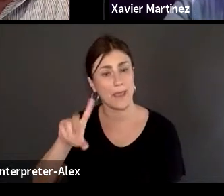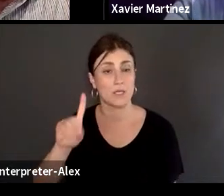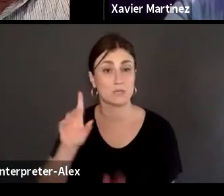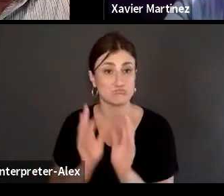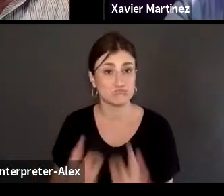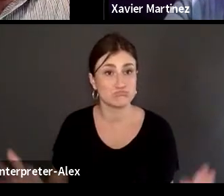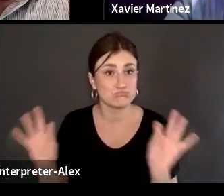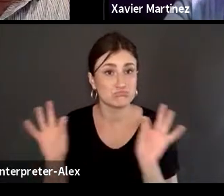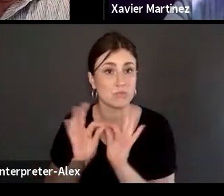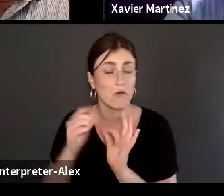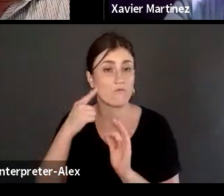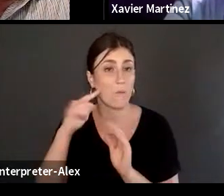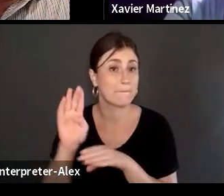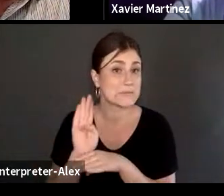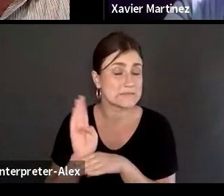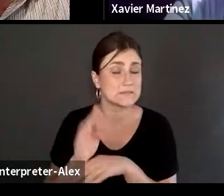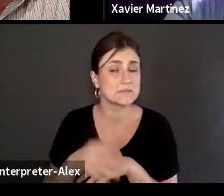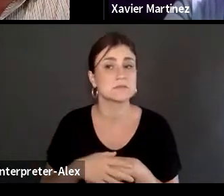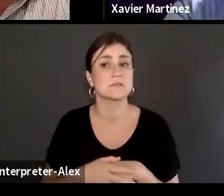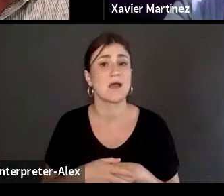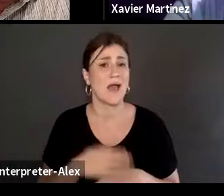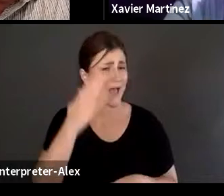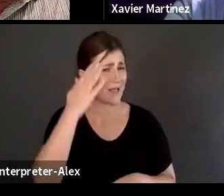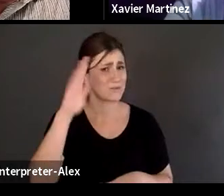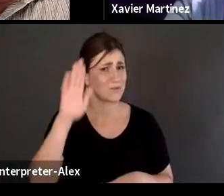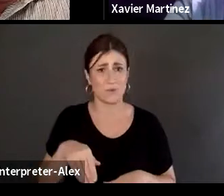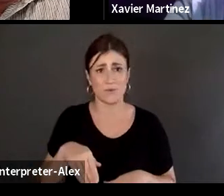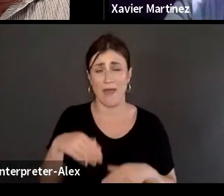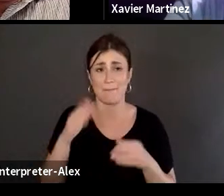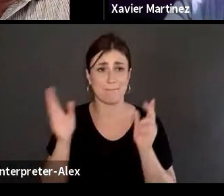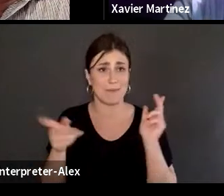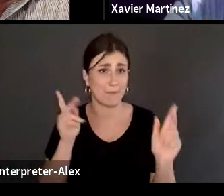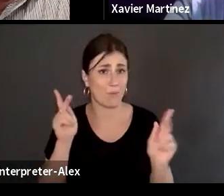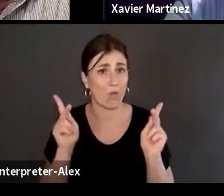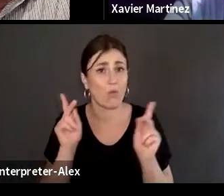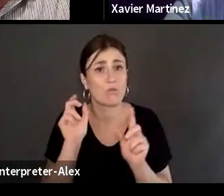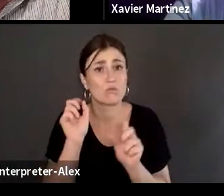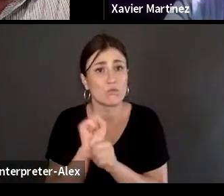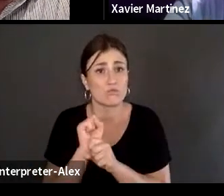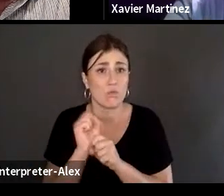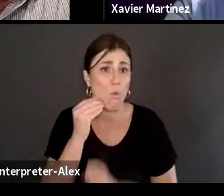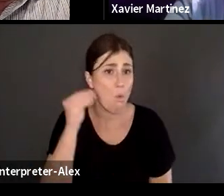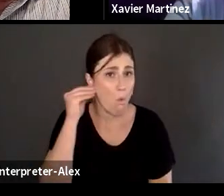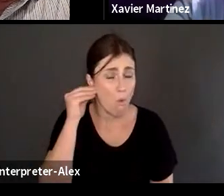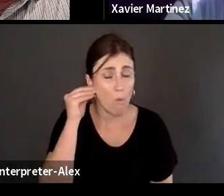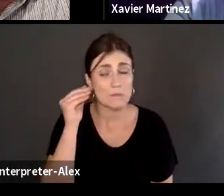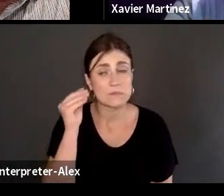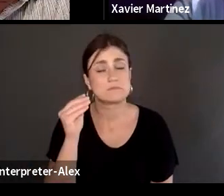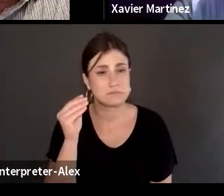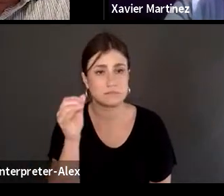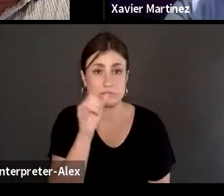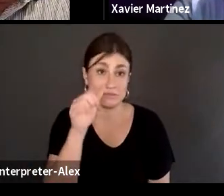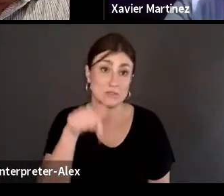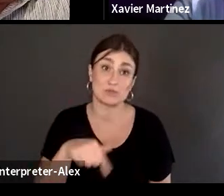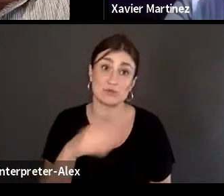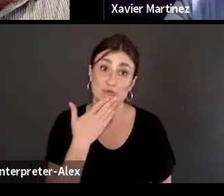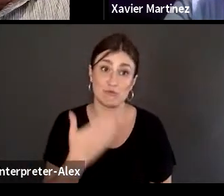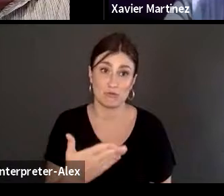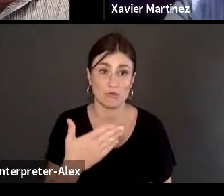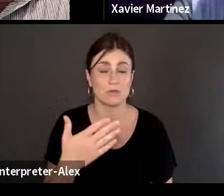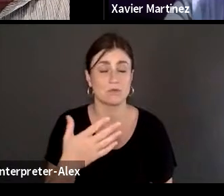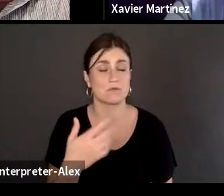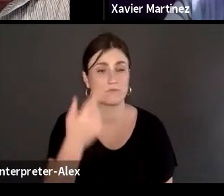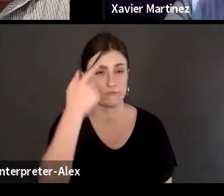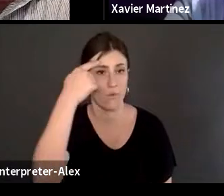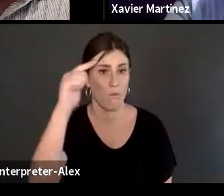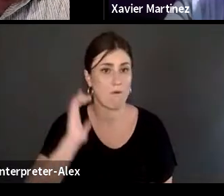to Espanola, a lot more people are doing home-based businesses. So this is great for Espanola and Rio Riba County, Santa Fe County. But